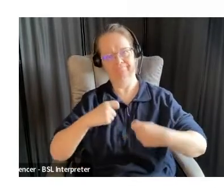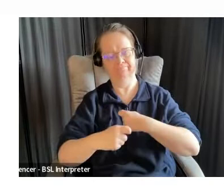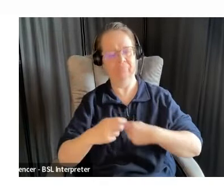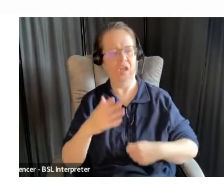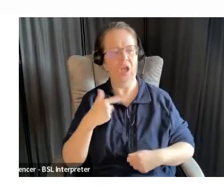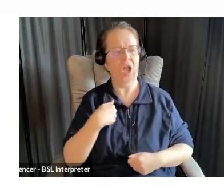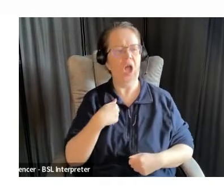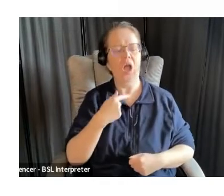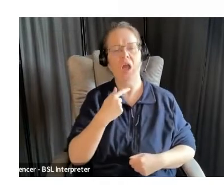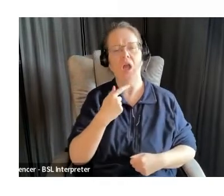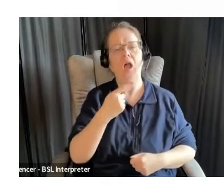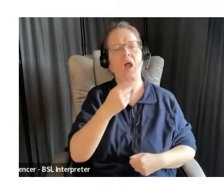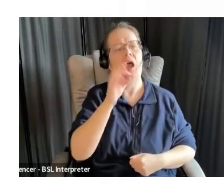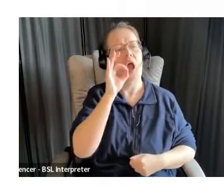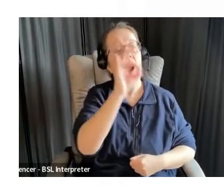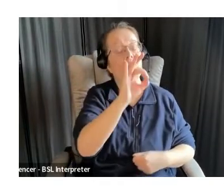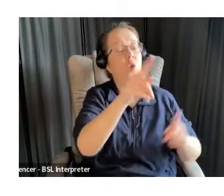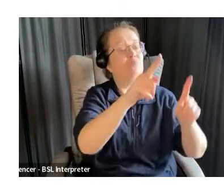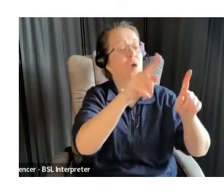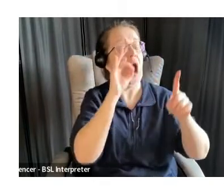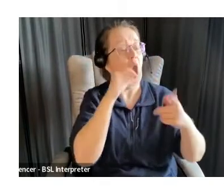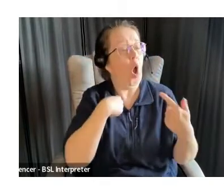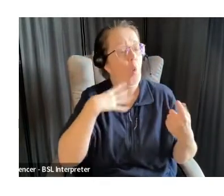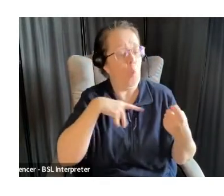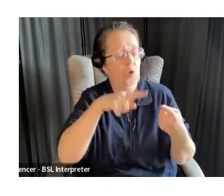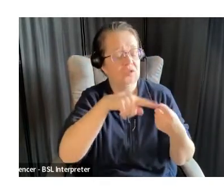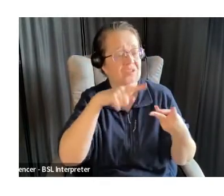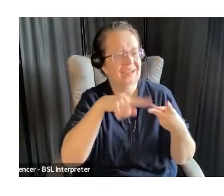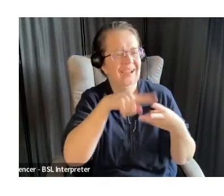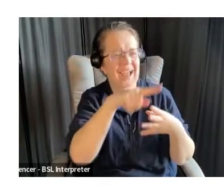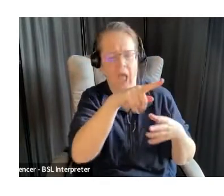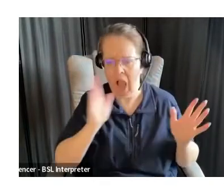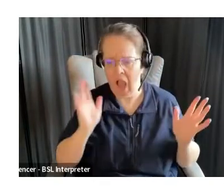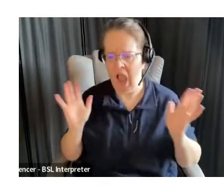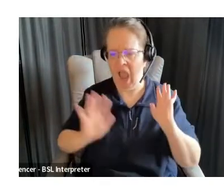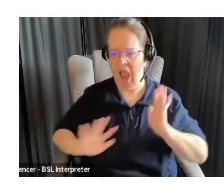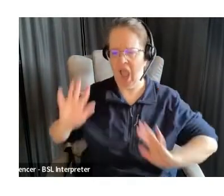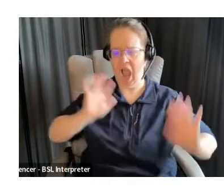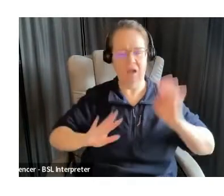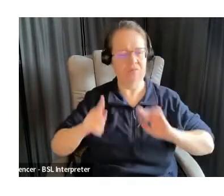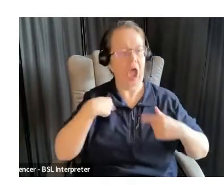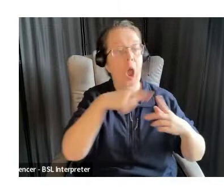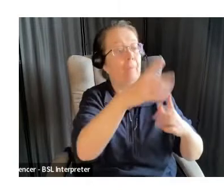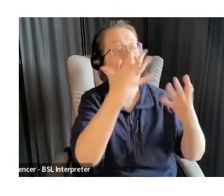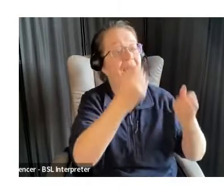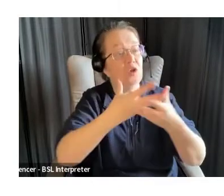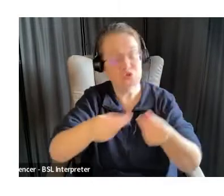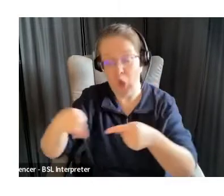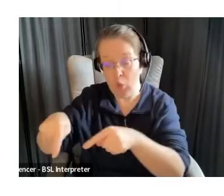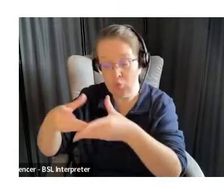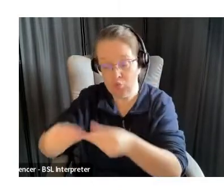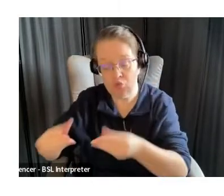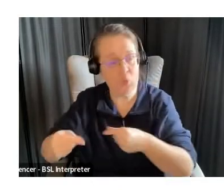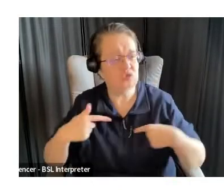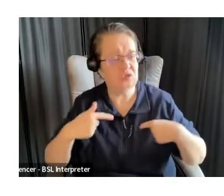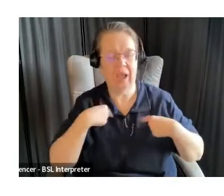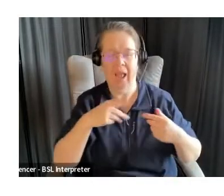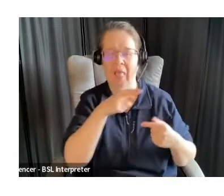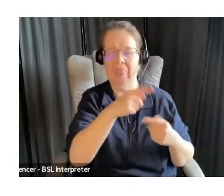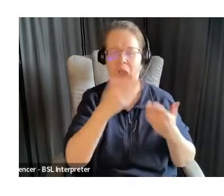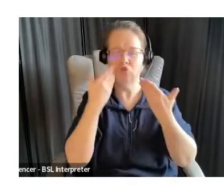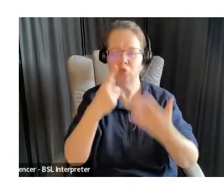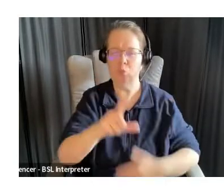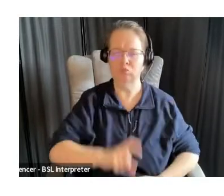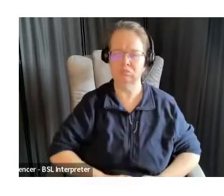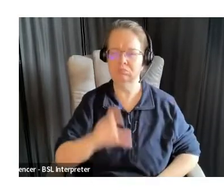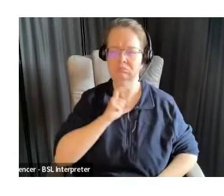just requesting, but you're providing solutions. It projects confidence, and also, you know,